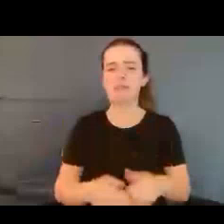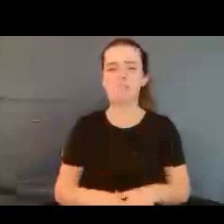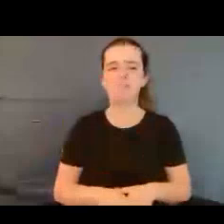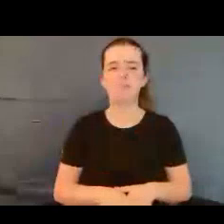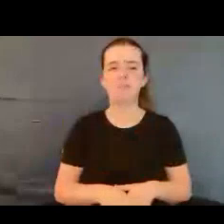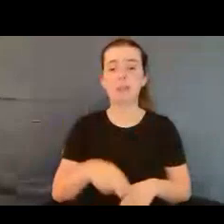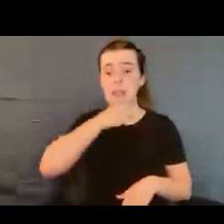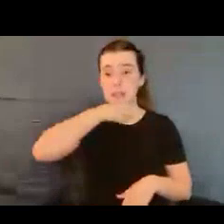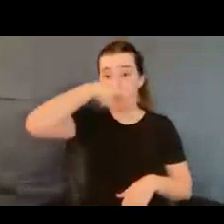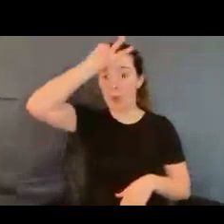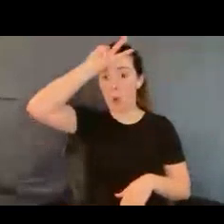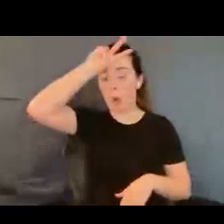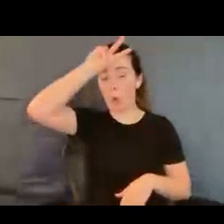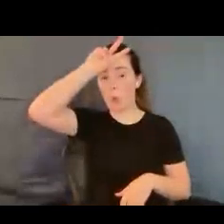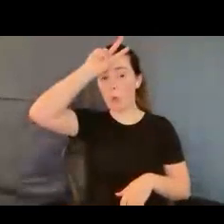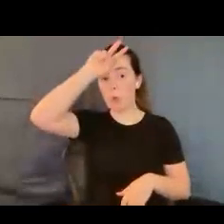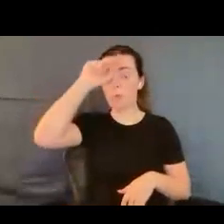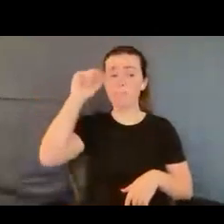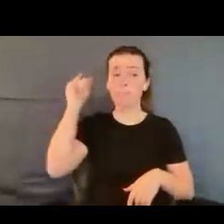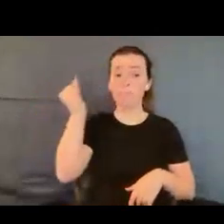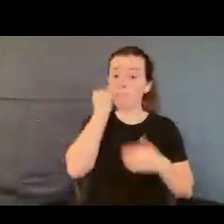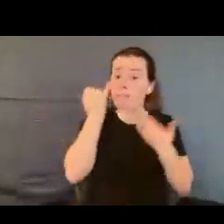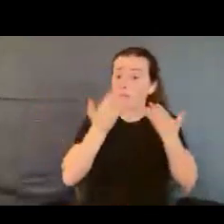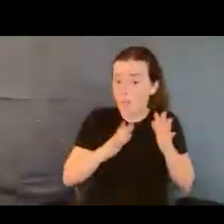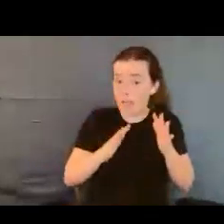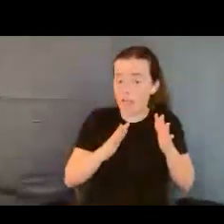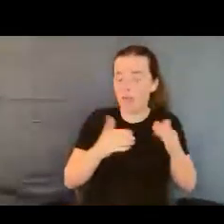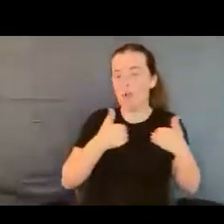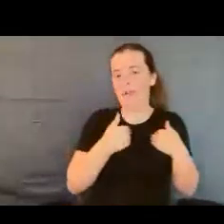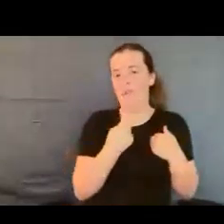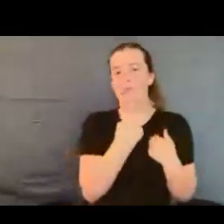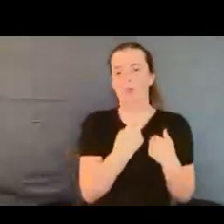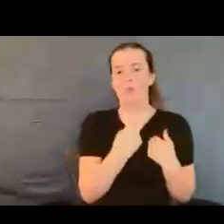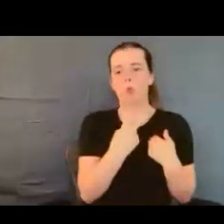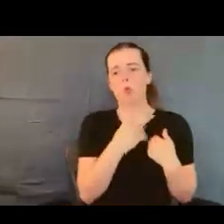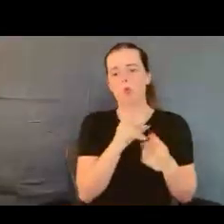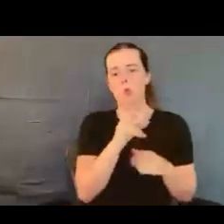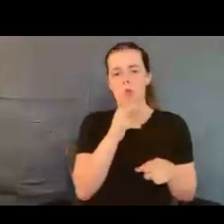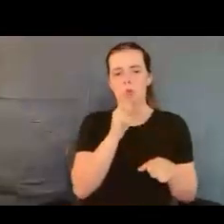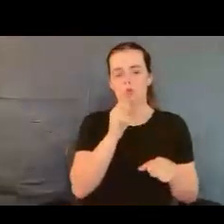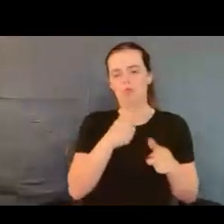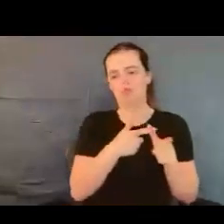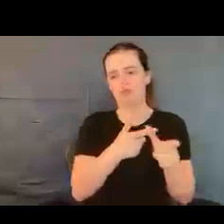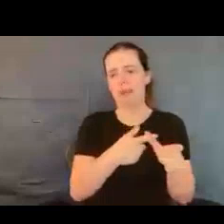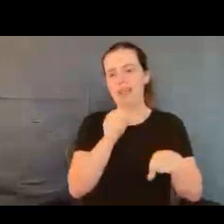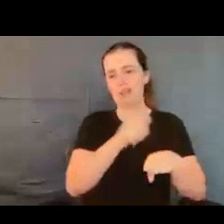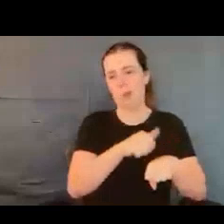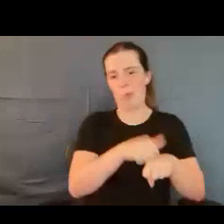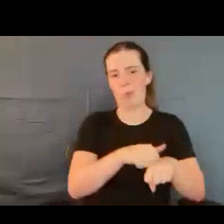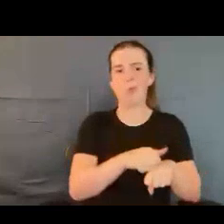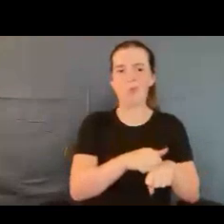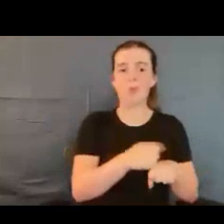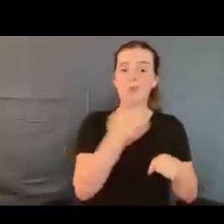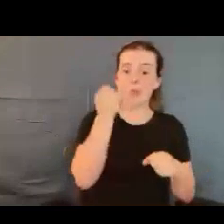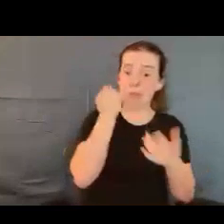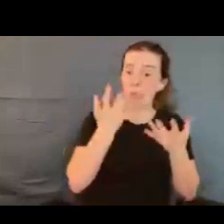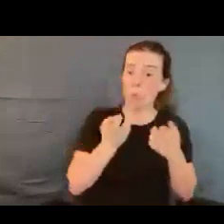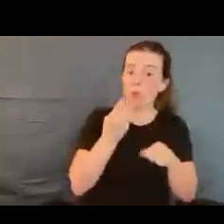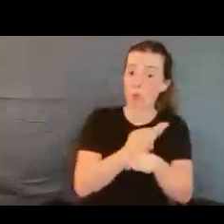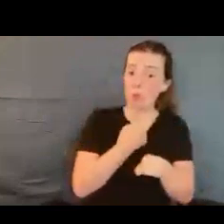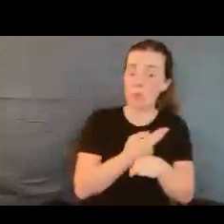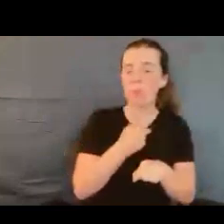works with that by if you finish Speedgoat, you'll get two running stones, so two entries into a lottery. If you want to use it, and you have